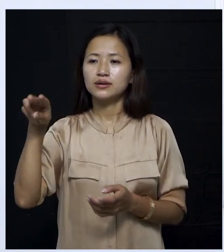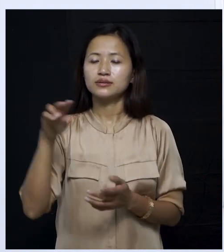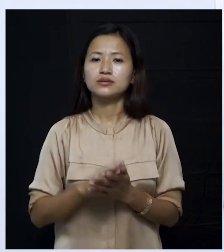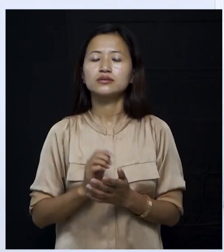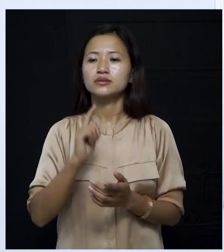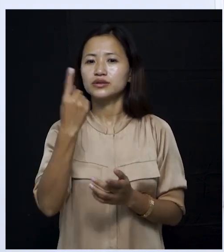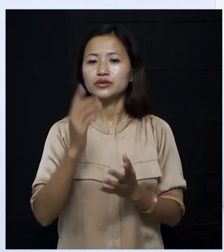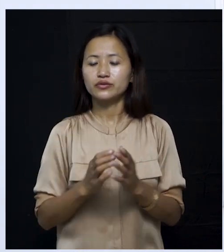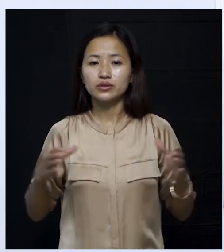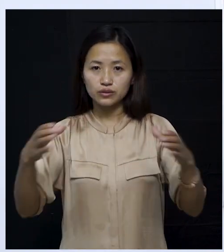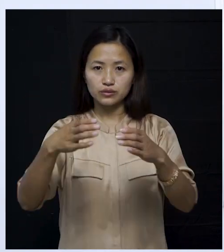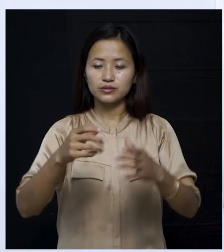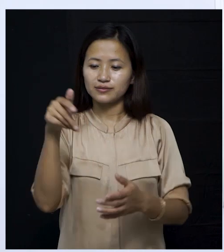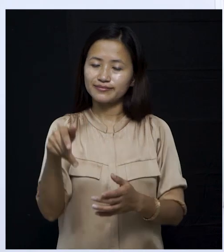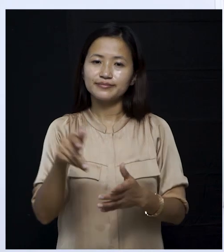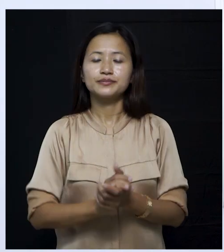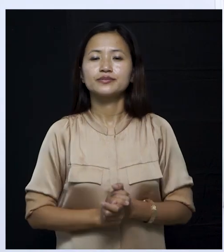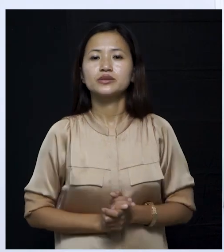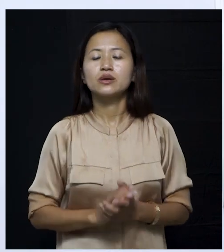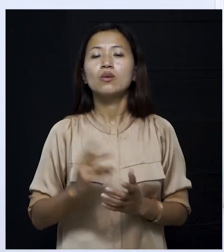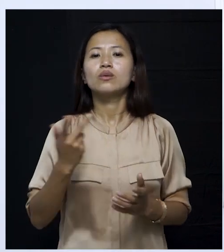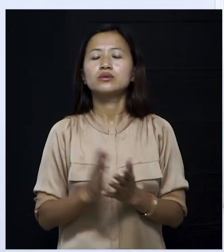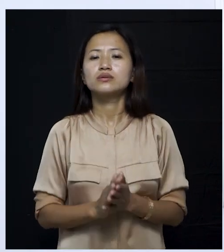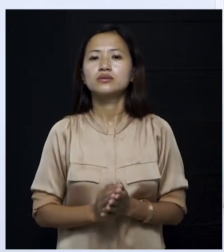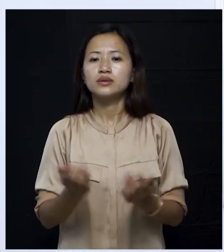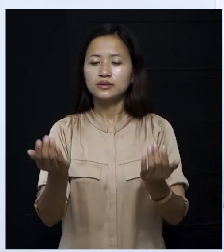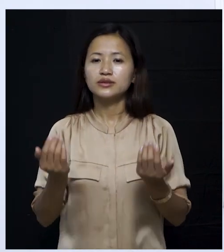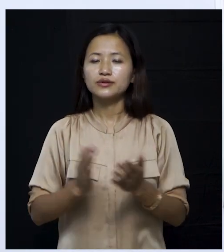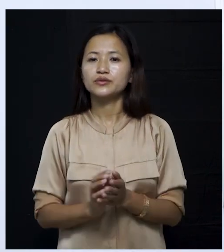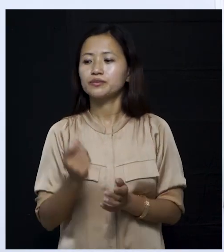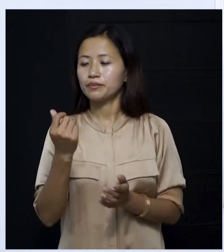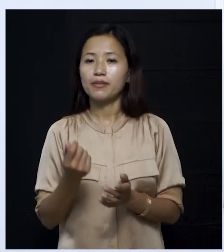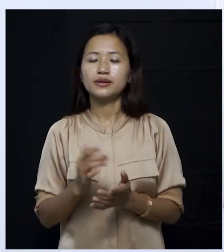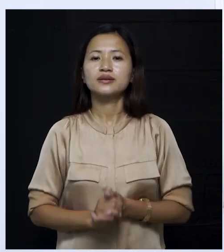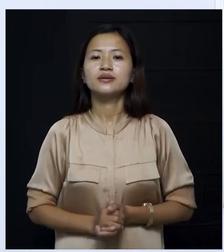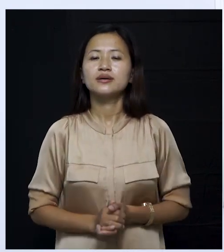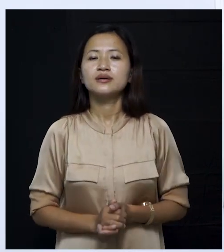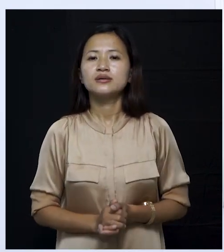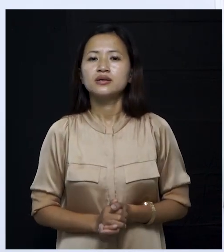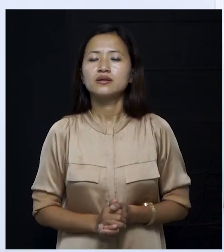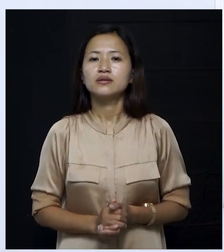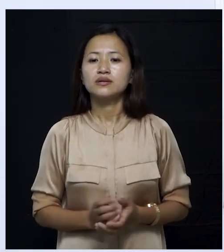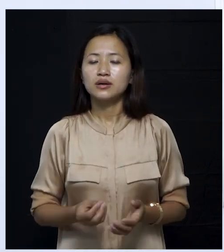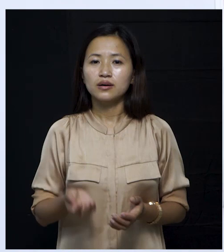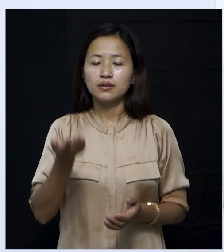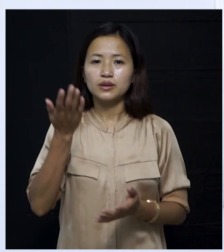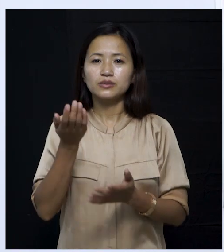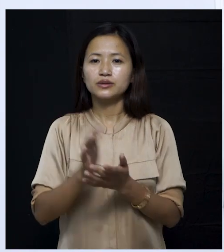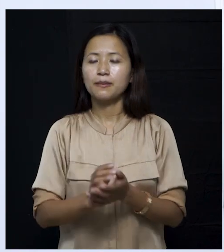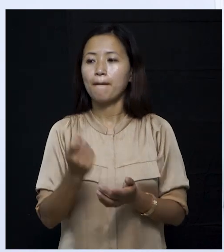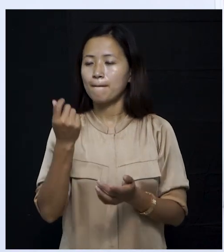the group, okay, the group itself. So what they will do is they will save up the money, okay, and after they have come up with the